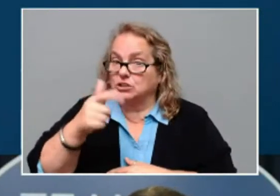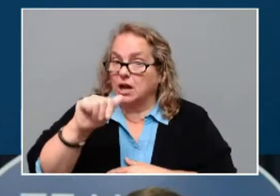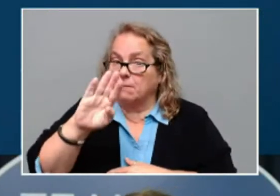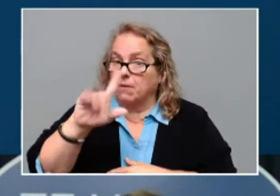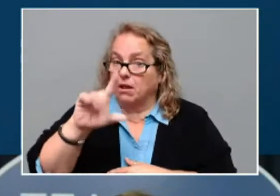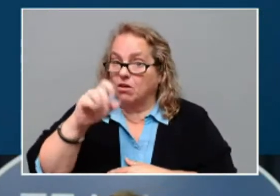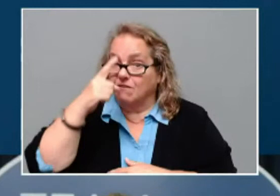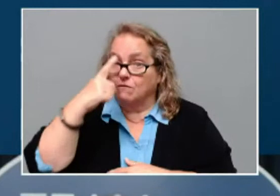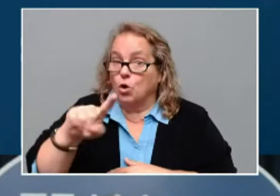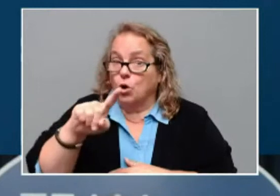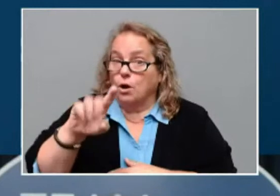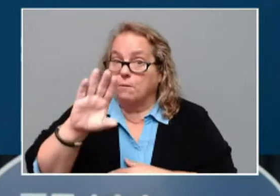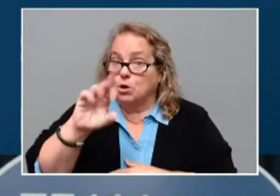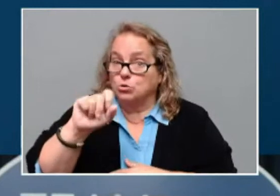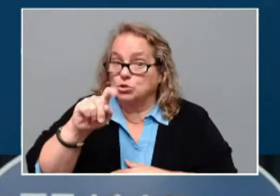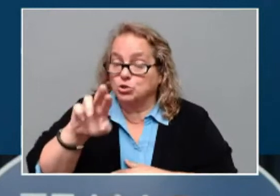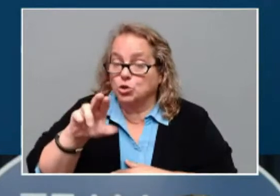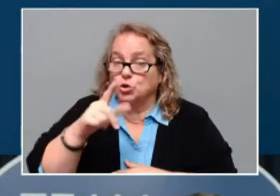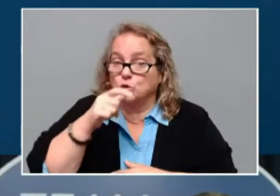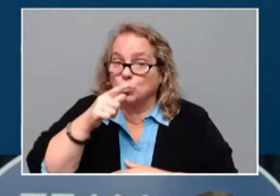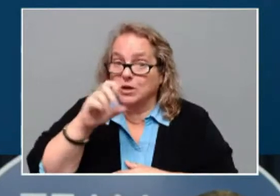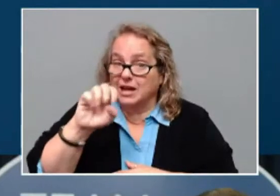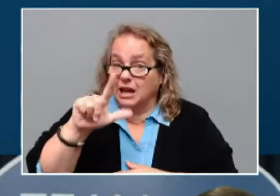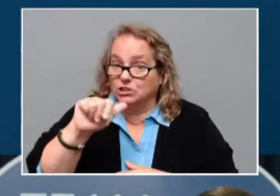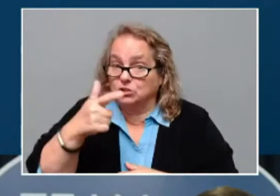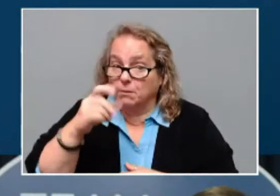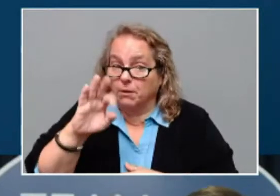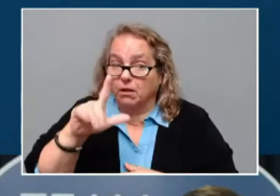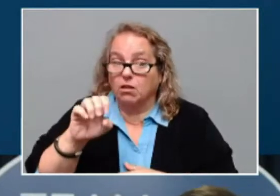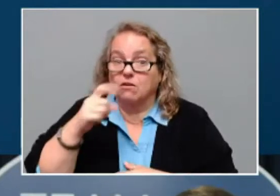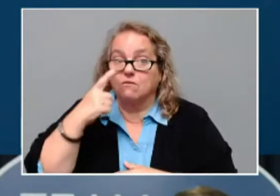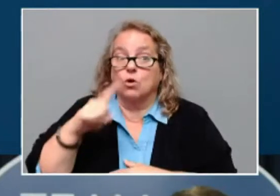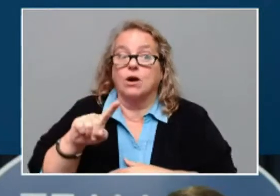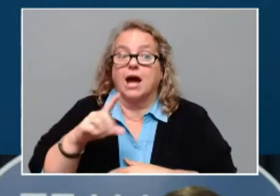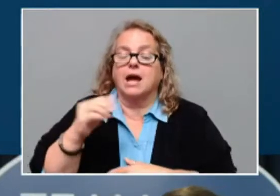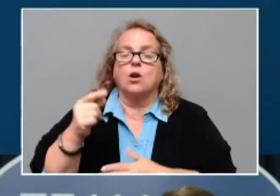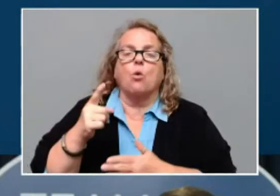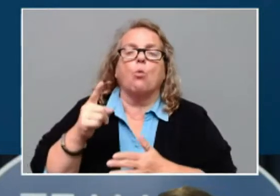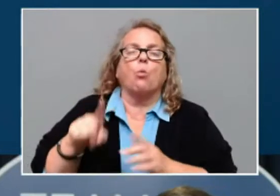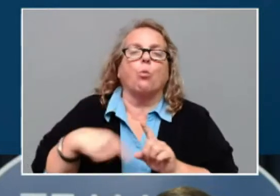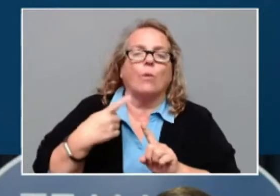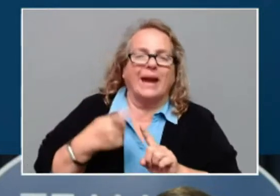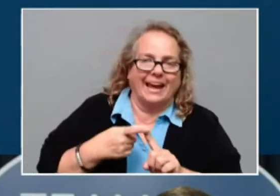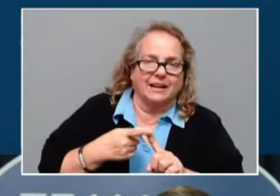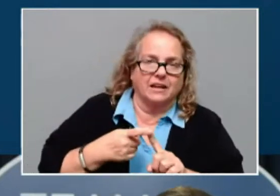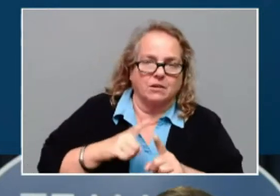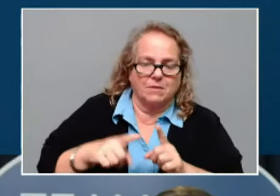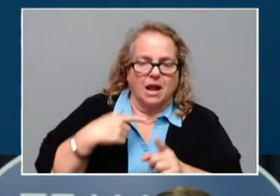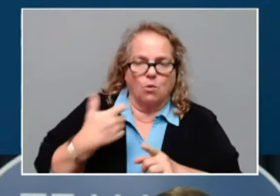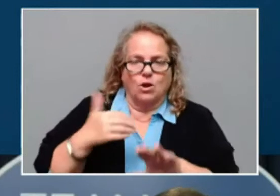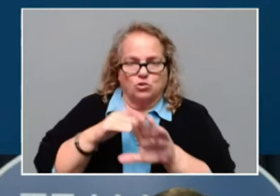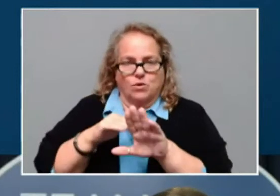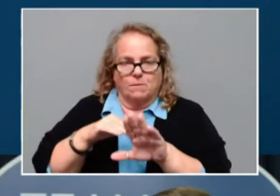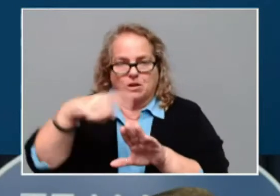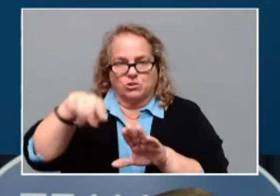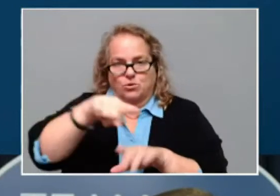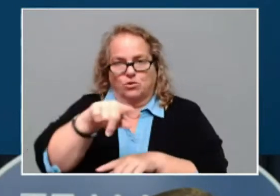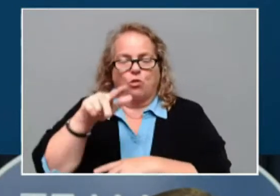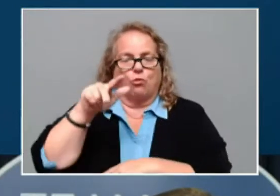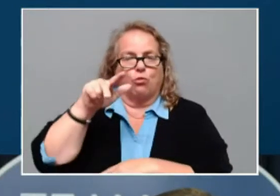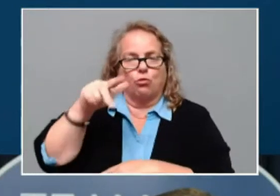be eligible for that booster. But I do want to remind folks, this is the third shot, right? This is the third